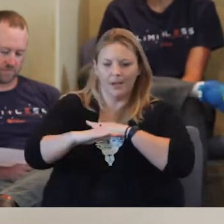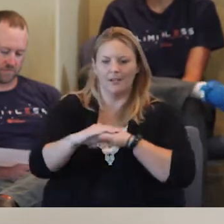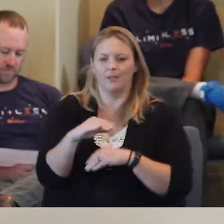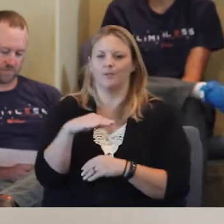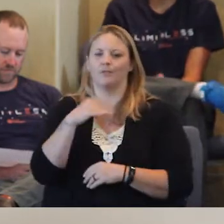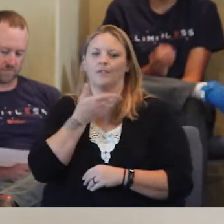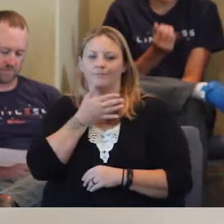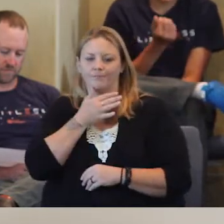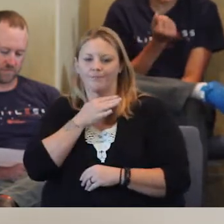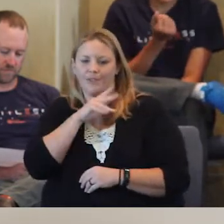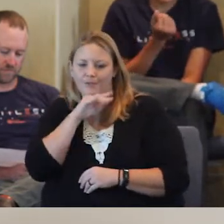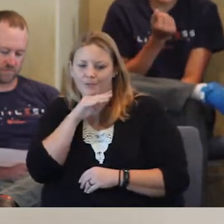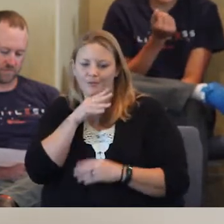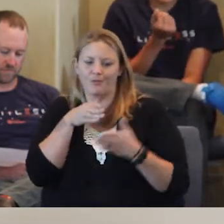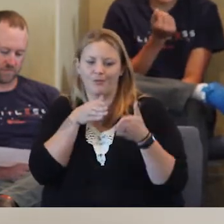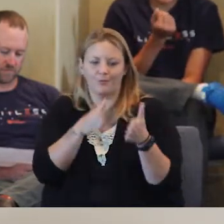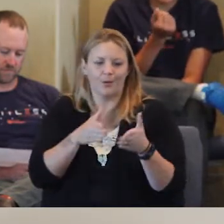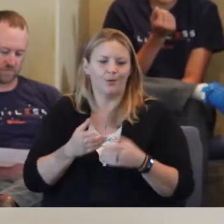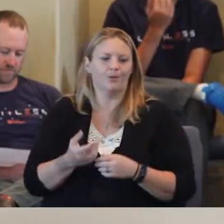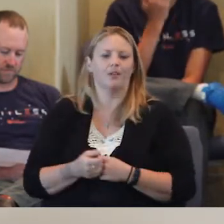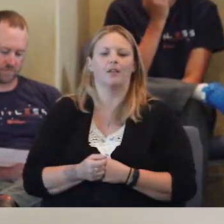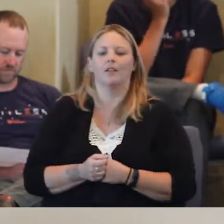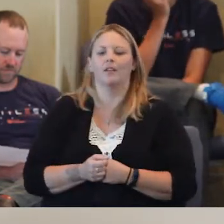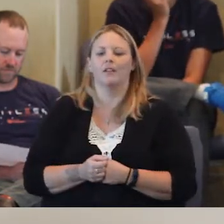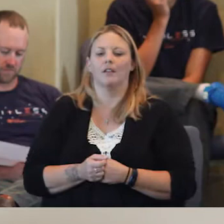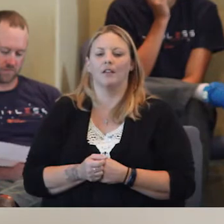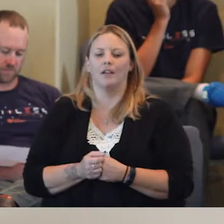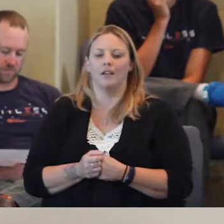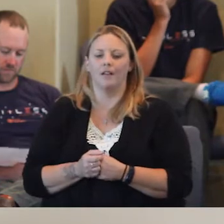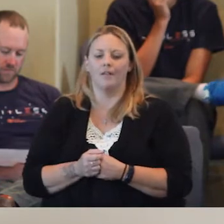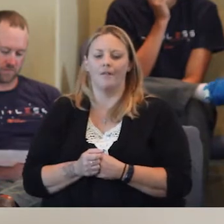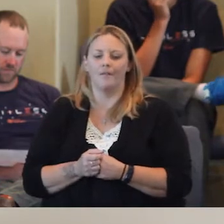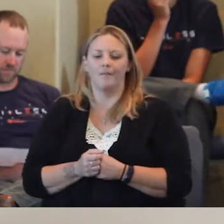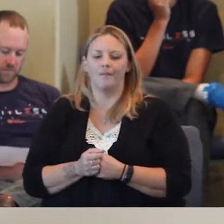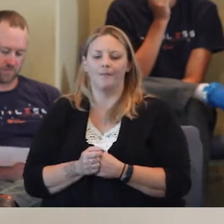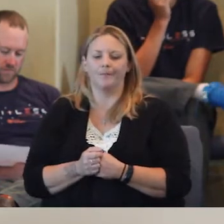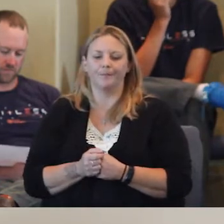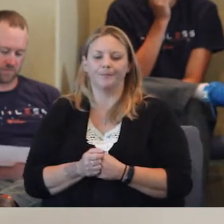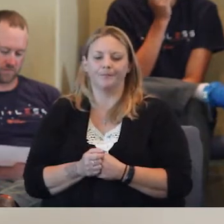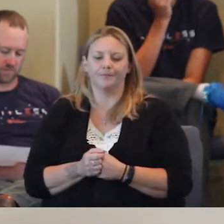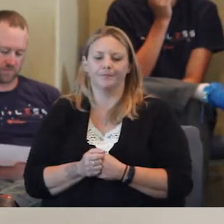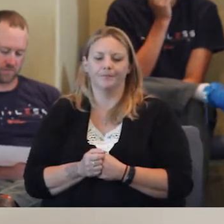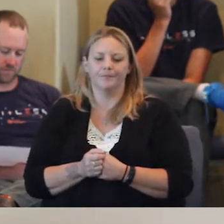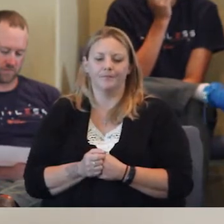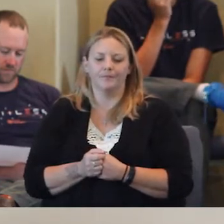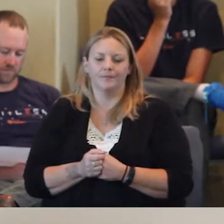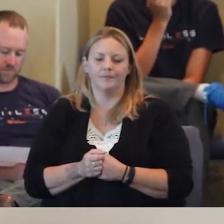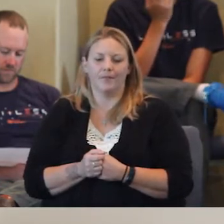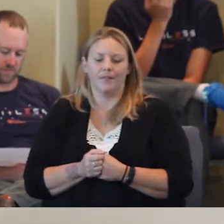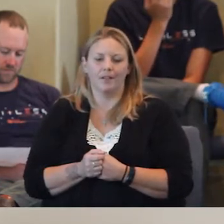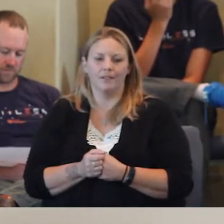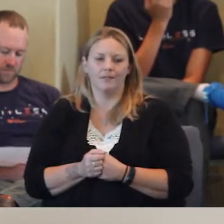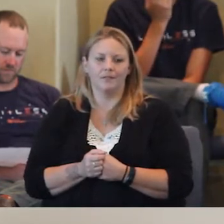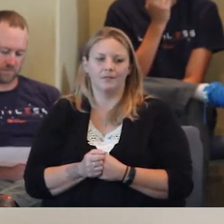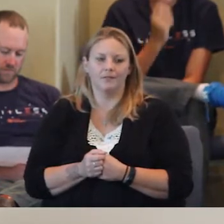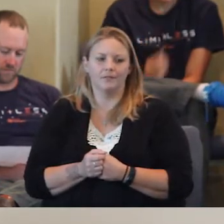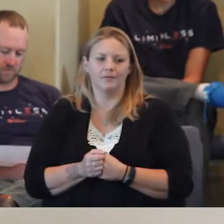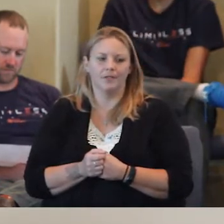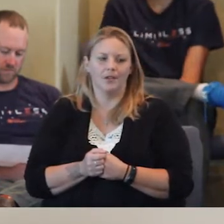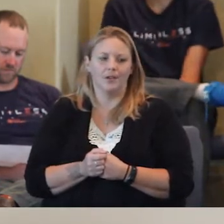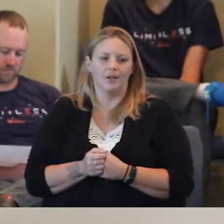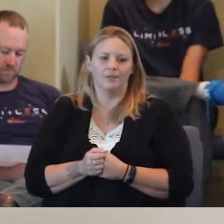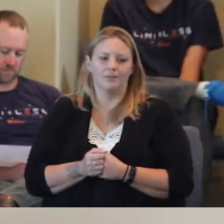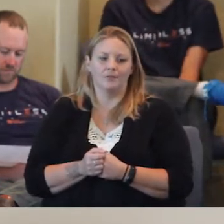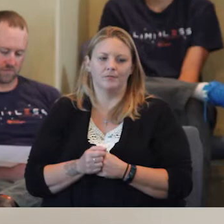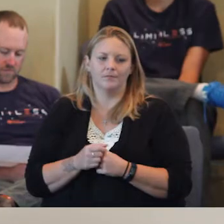paved. It was a dirt road in, you know, this neighborhood of motorhomes, dirt road. They were all beaten down, and it was just crazy to look at.